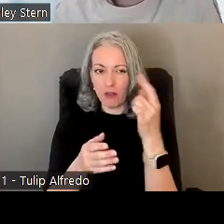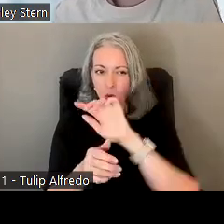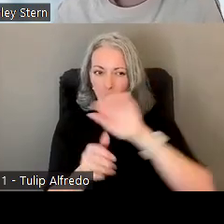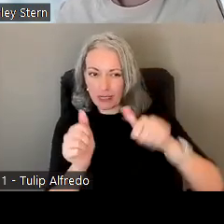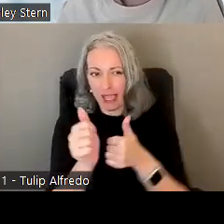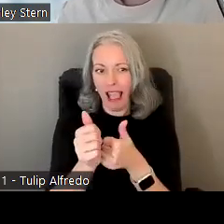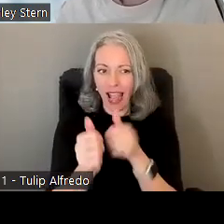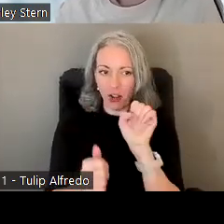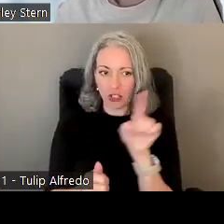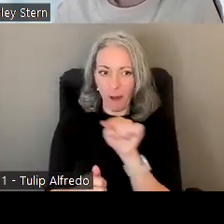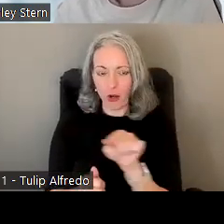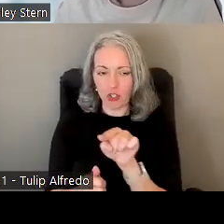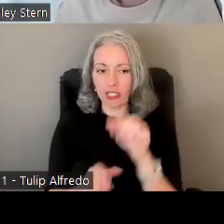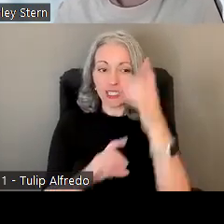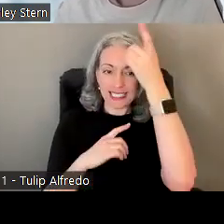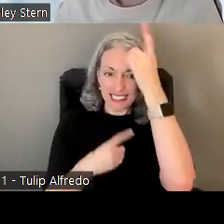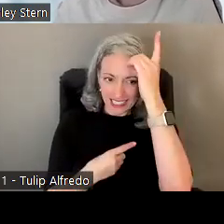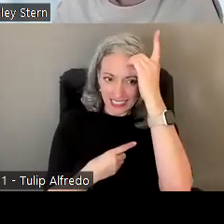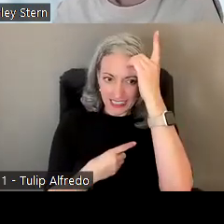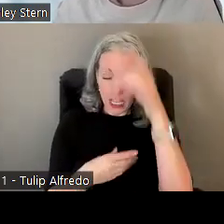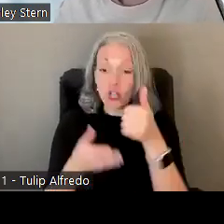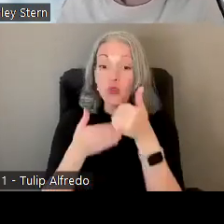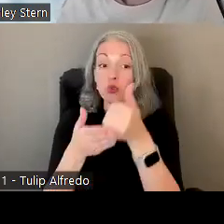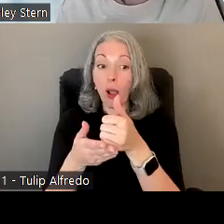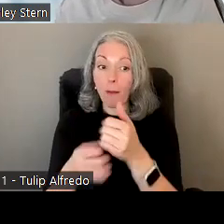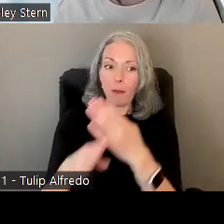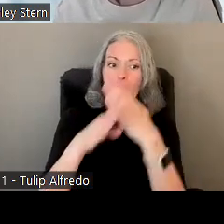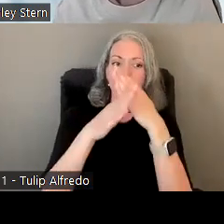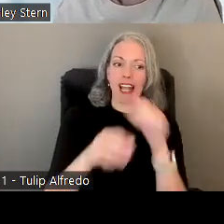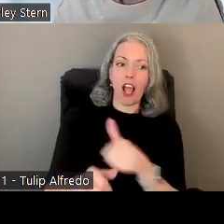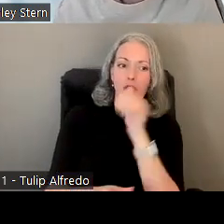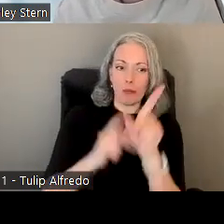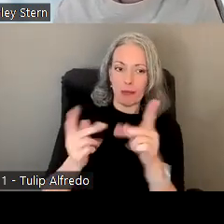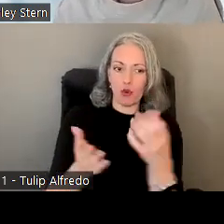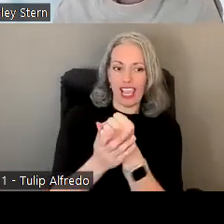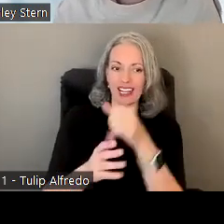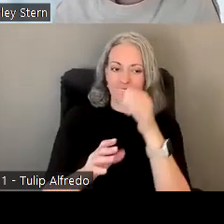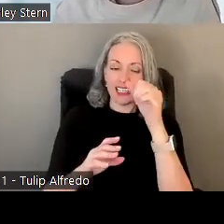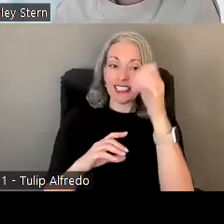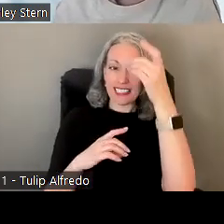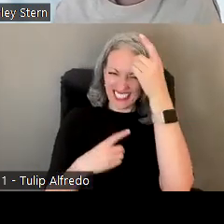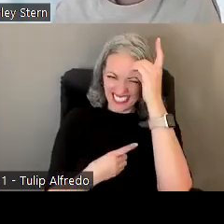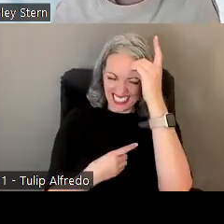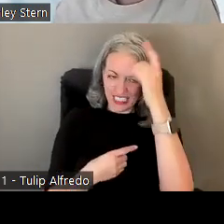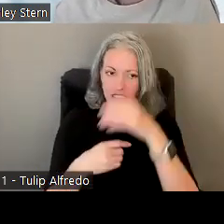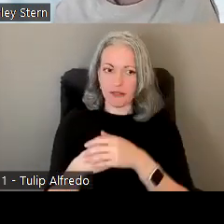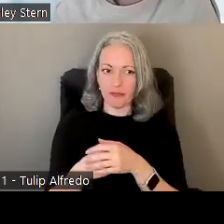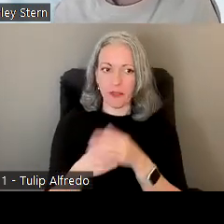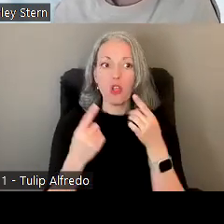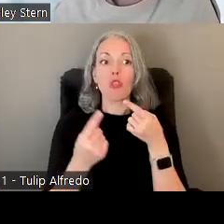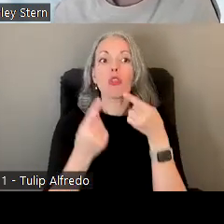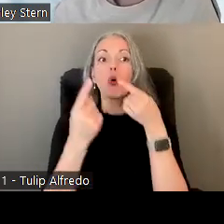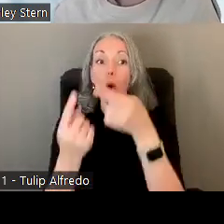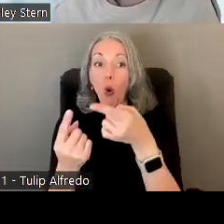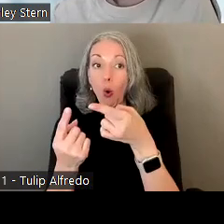connect with populations at greater risk of developing Alzheimer's disease and related dementias. The goal of California's first Alzheimer's disease